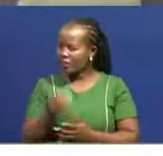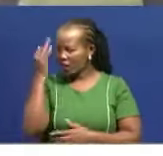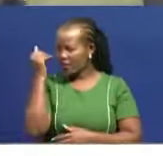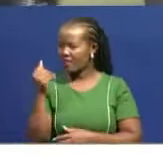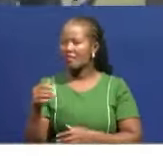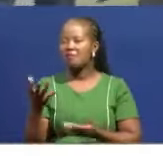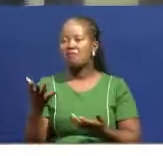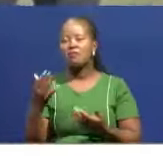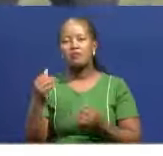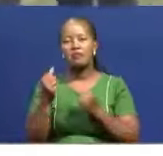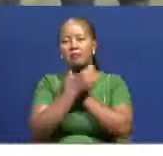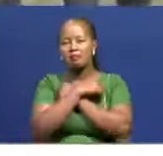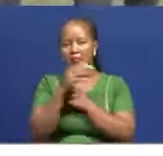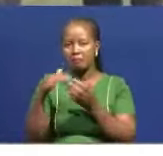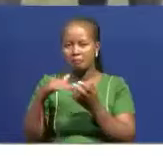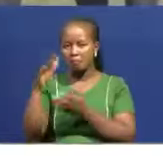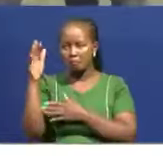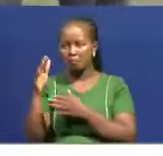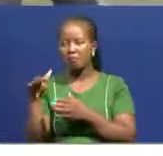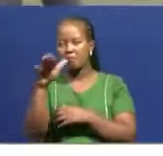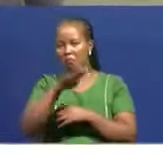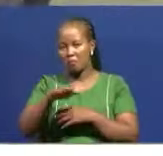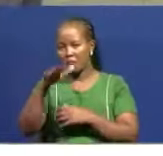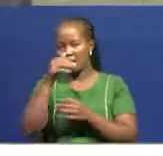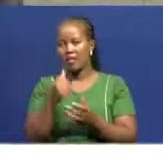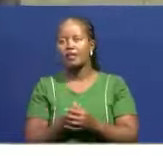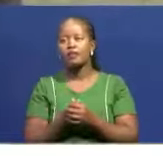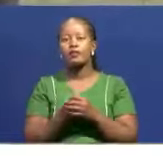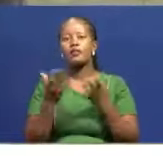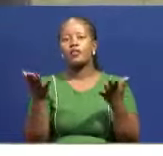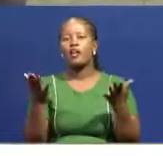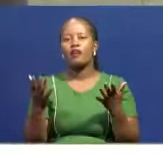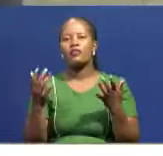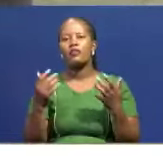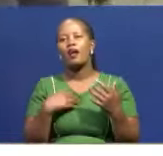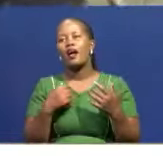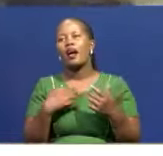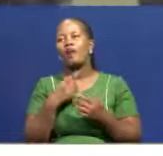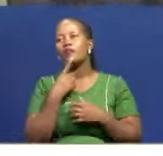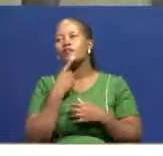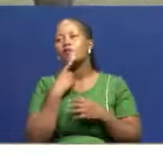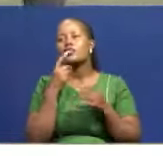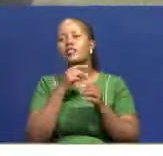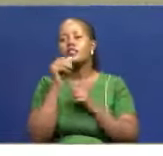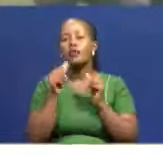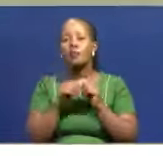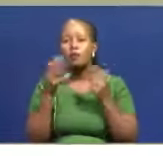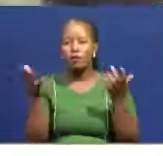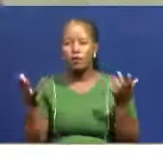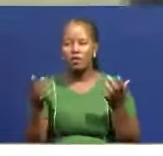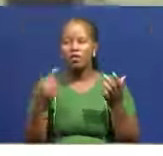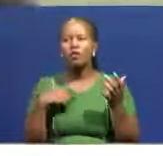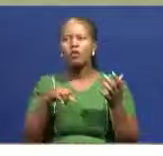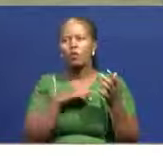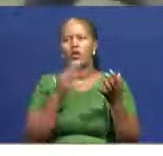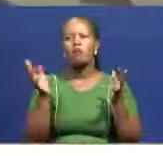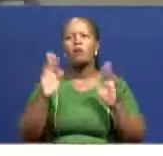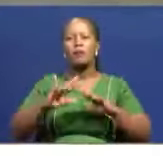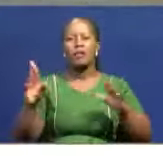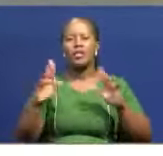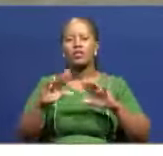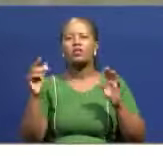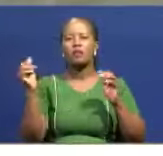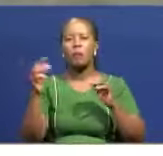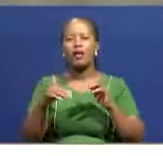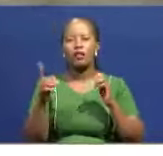the noise. The other one that I would like, you know, that everyone's having conversations about is we're building up to around June when, you know, the Simbas will